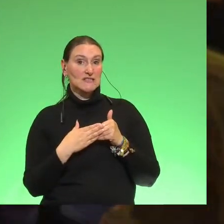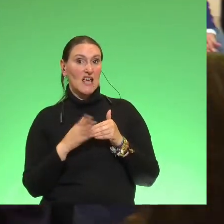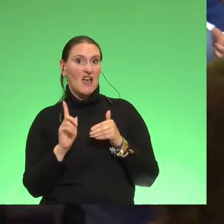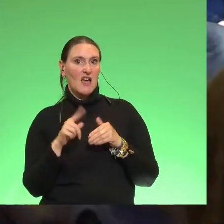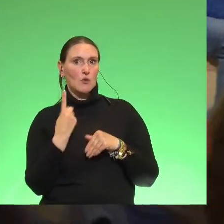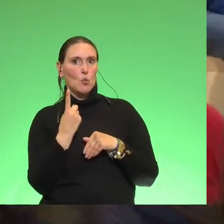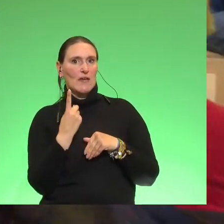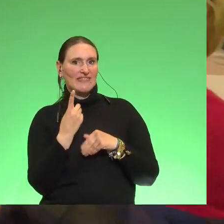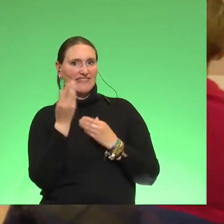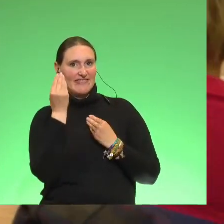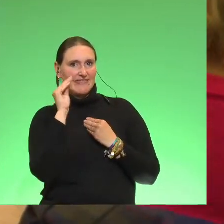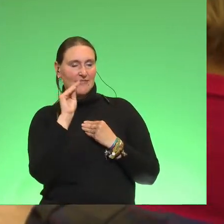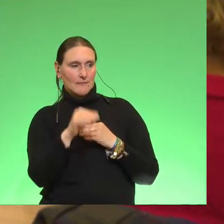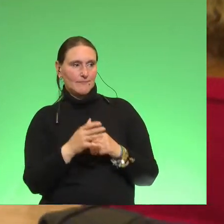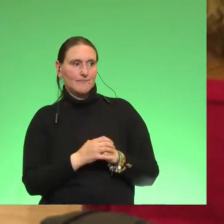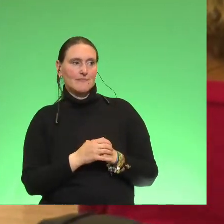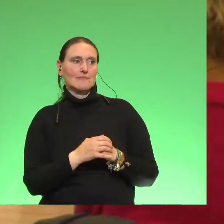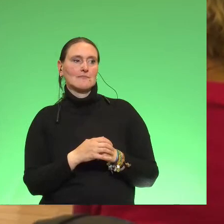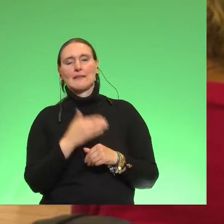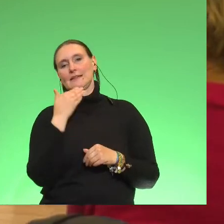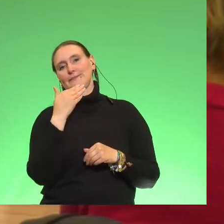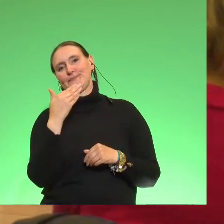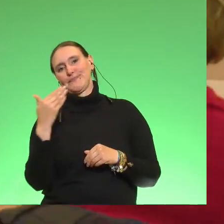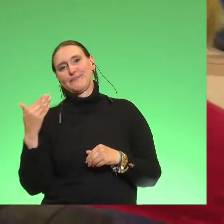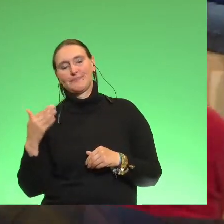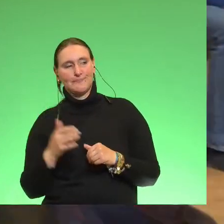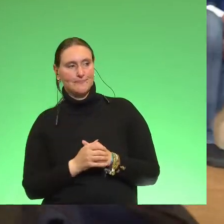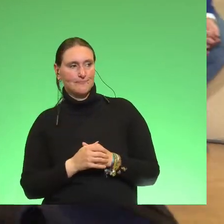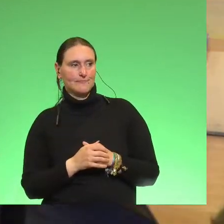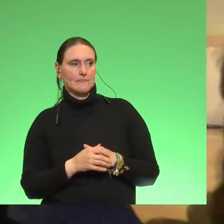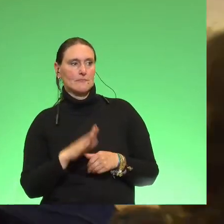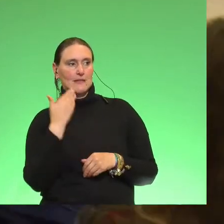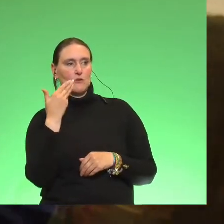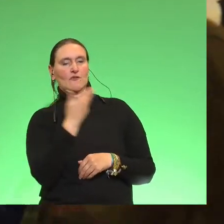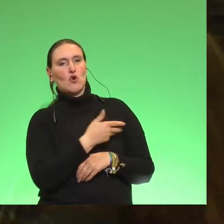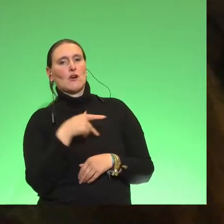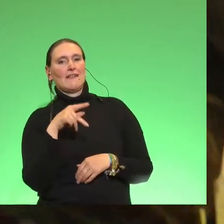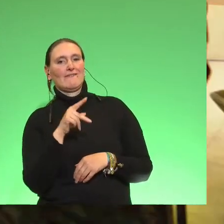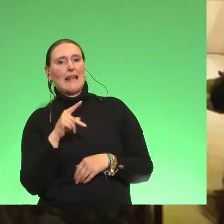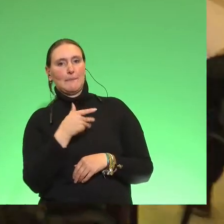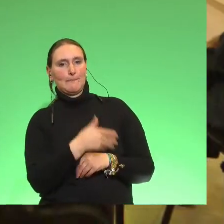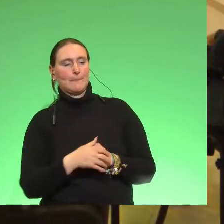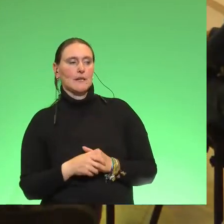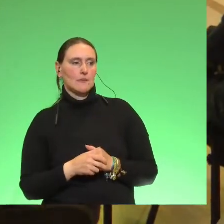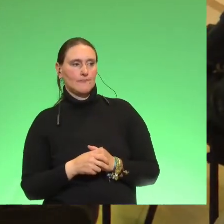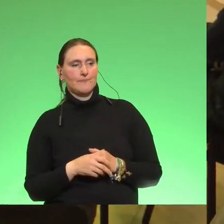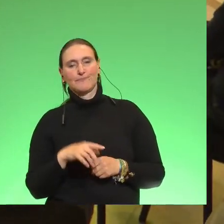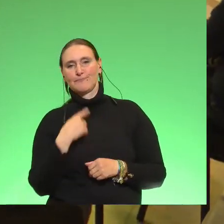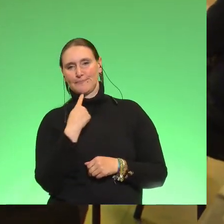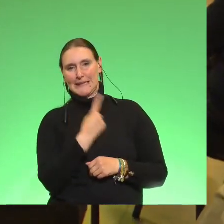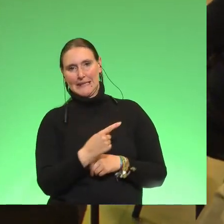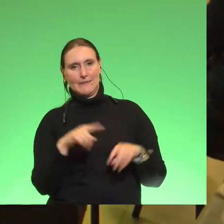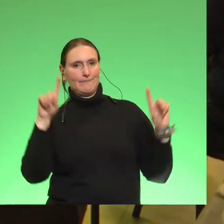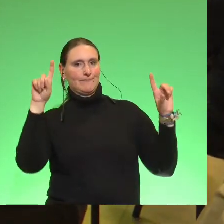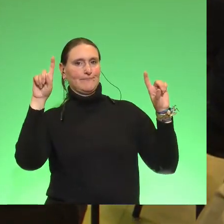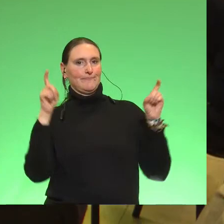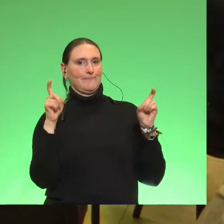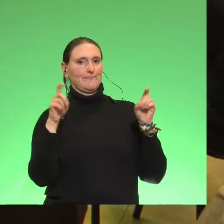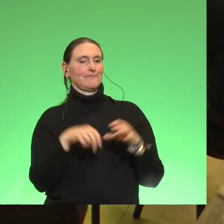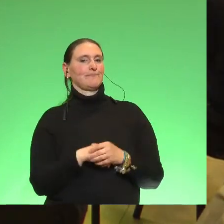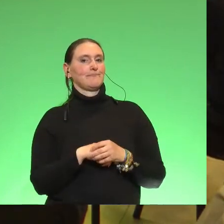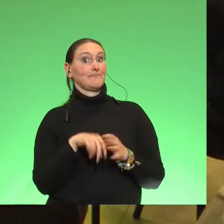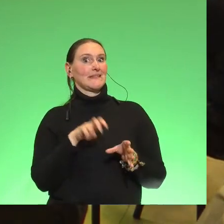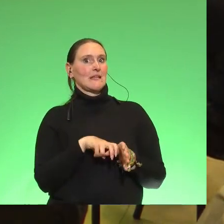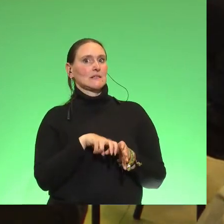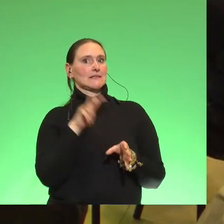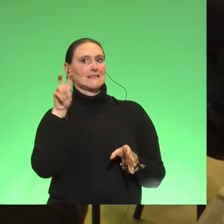Thank you very much, especially to Philippe. This step out things reminds me